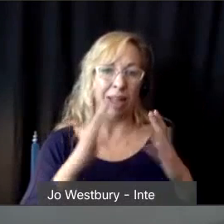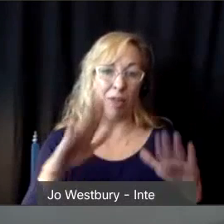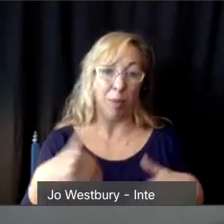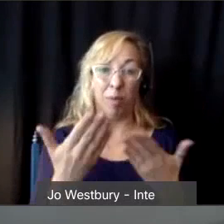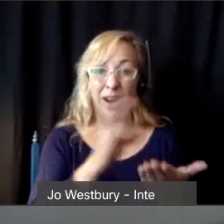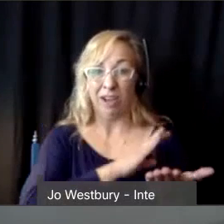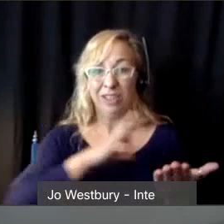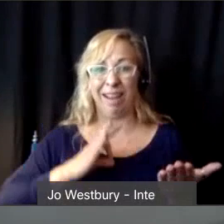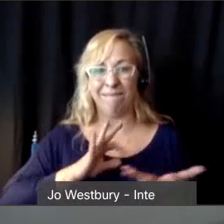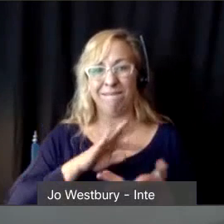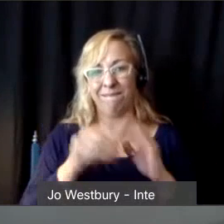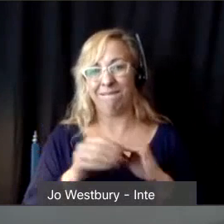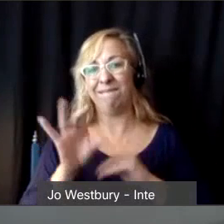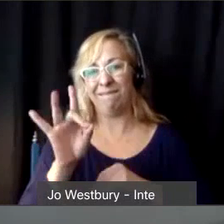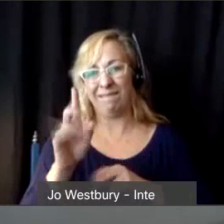staff.